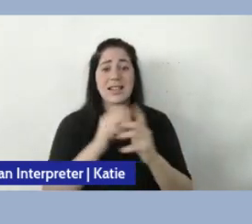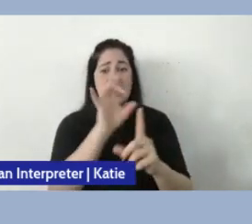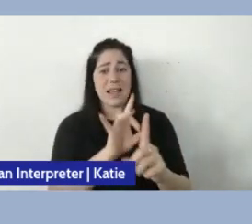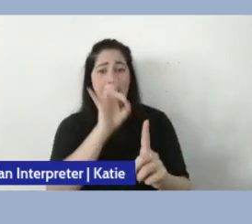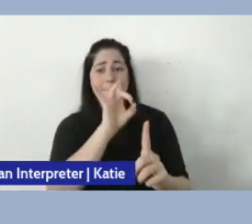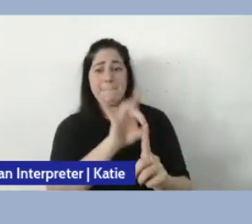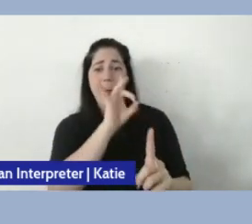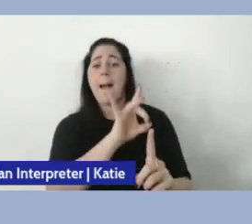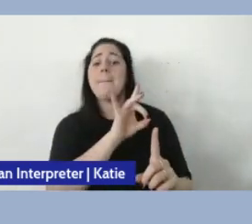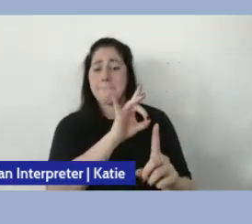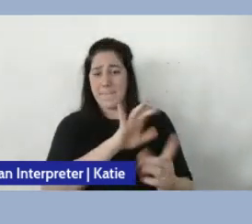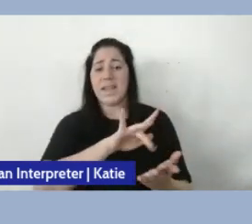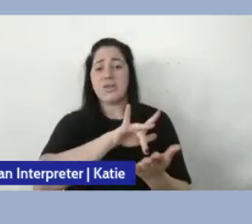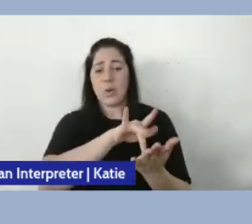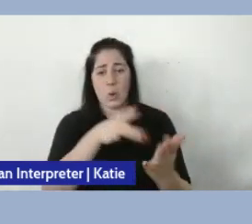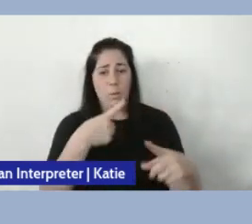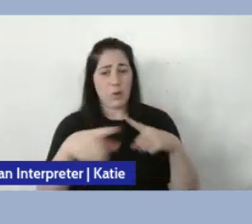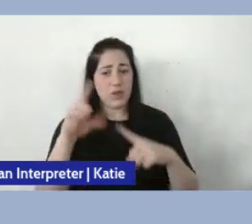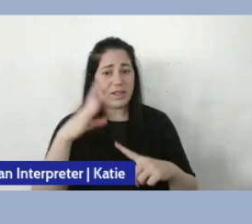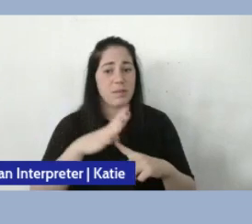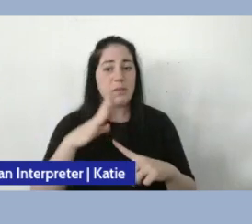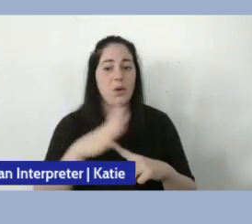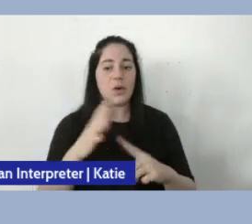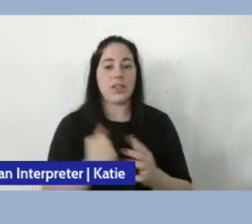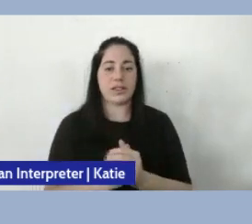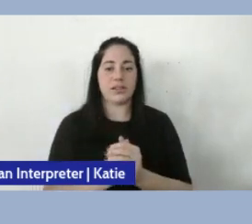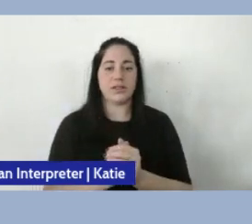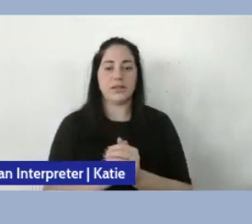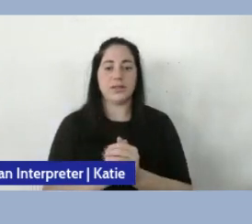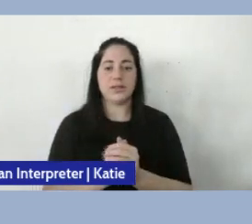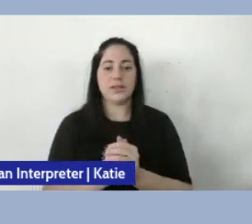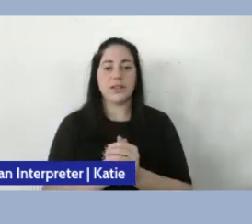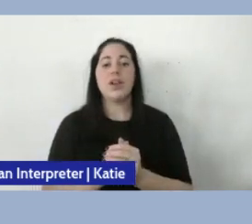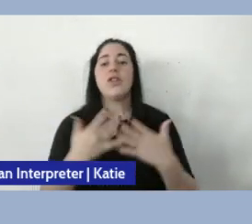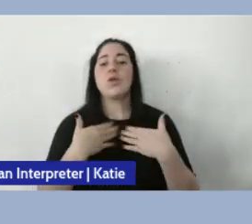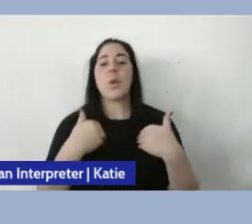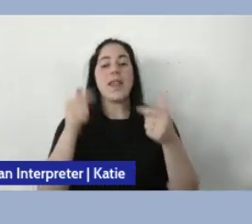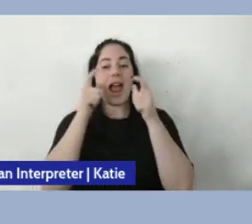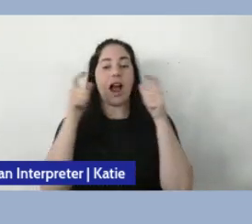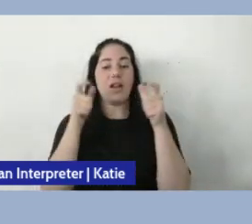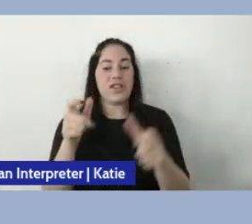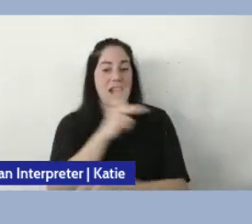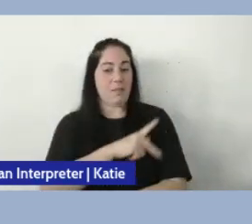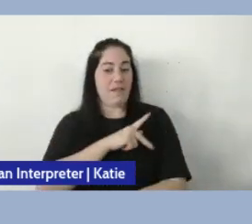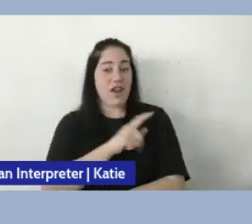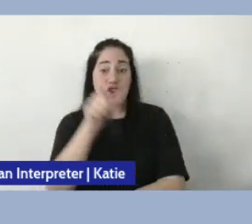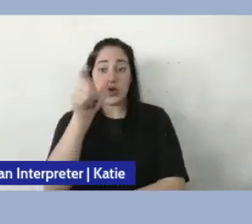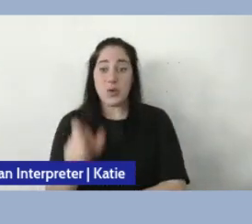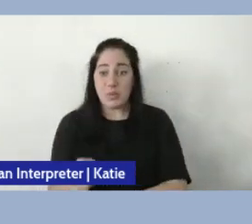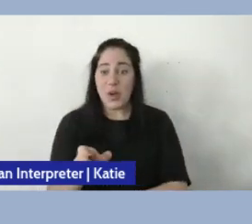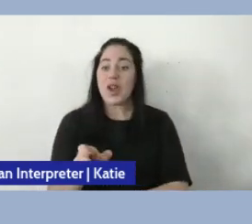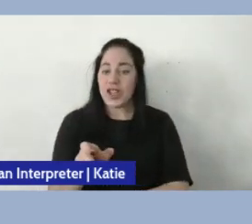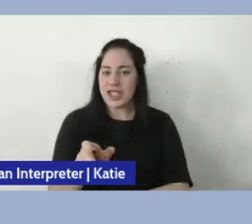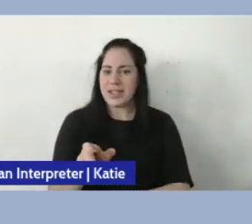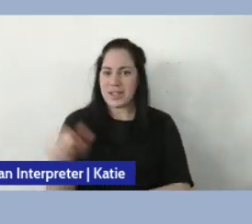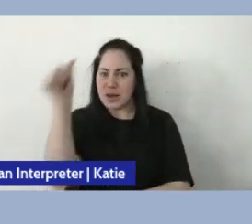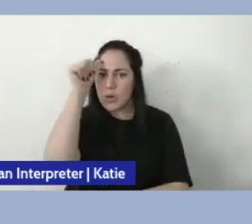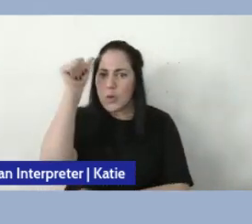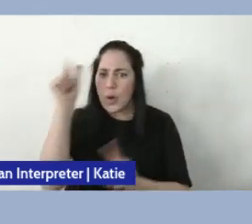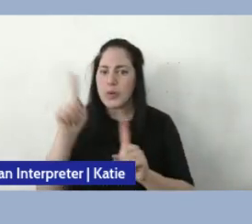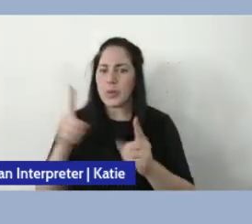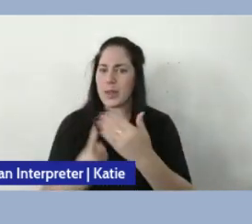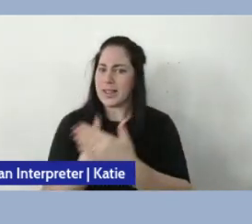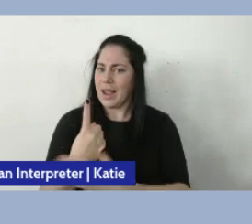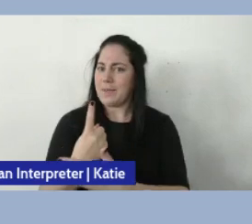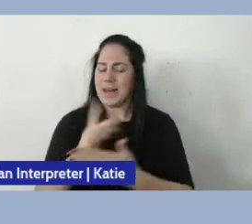assessment. So for the healthcare professional to undertake such an important assessment, the interpreter needs to accurately convey the